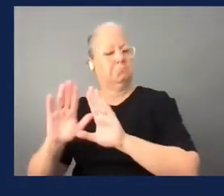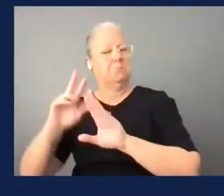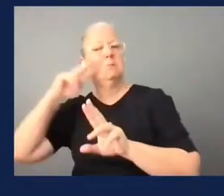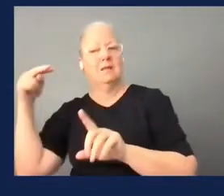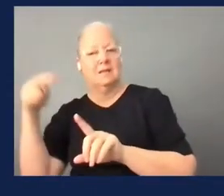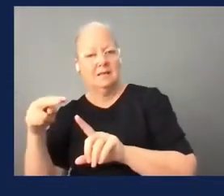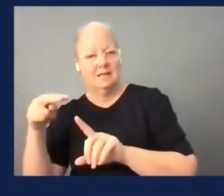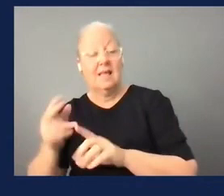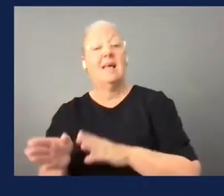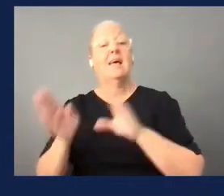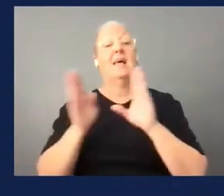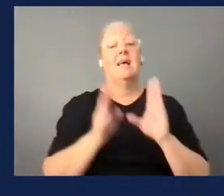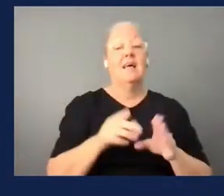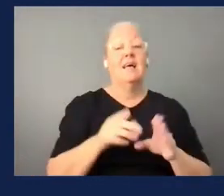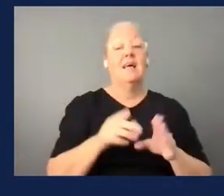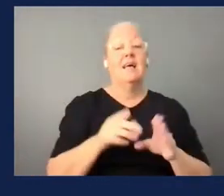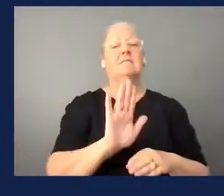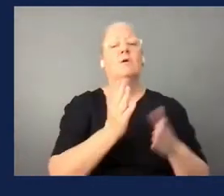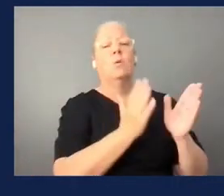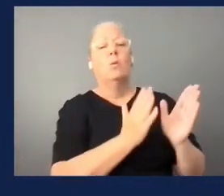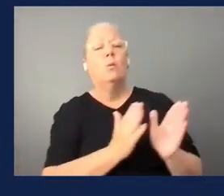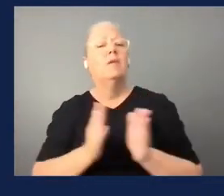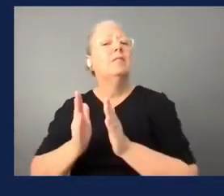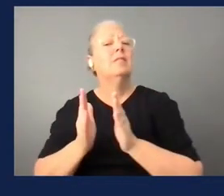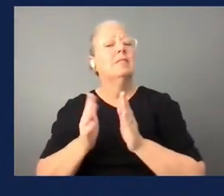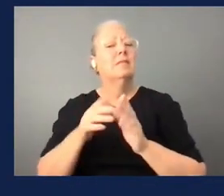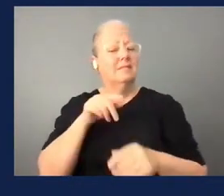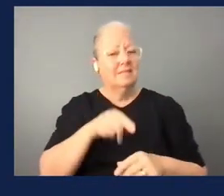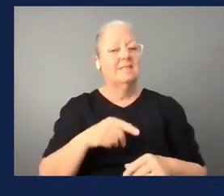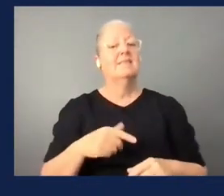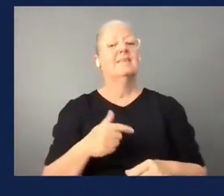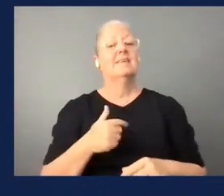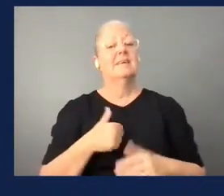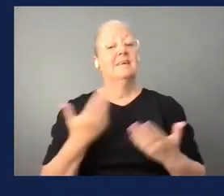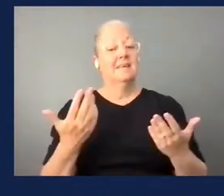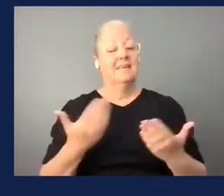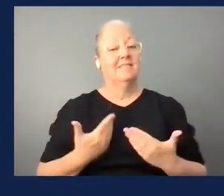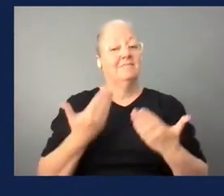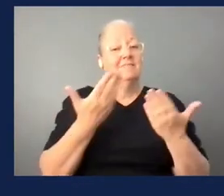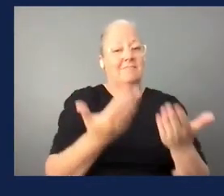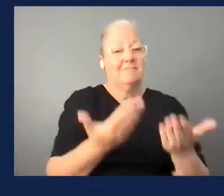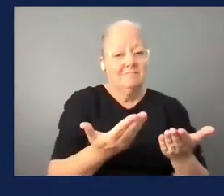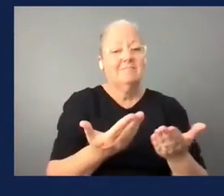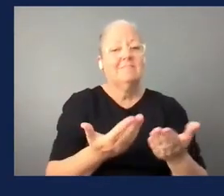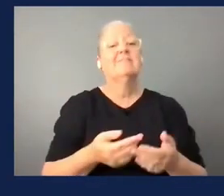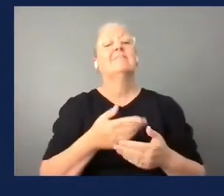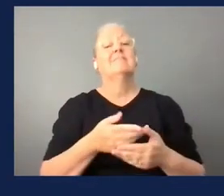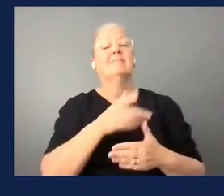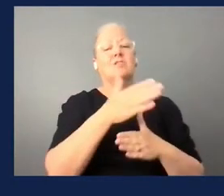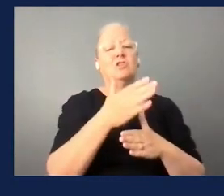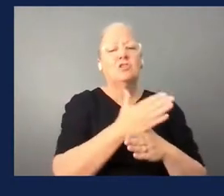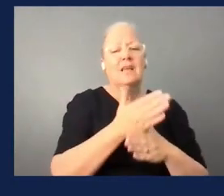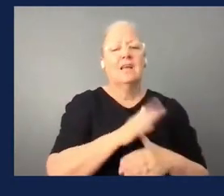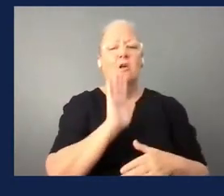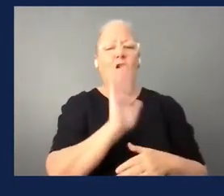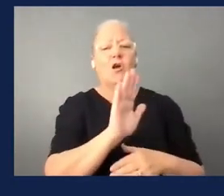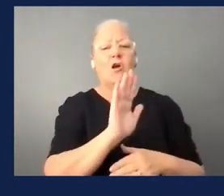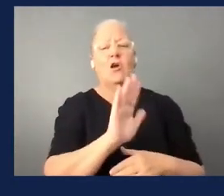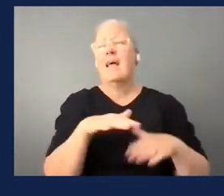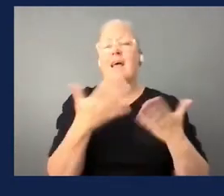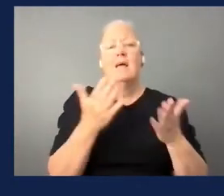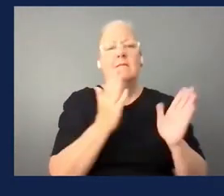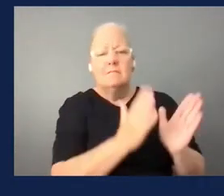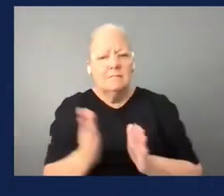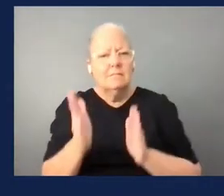organisers' perspective. So I'm very, very pleased to hand over to V, who will share how they've worked in the preparation building up